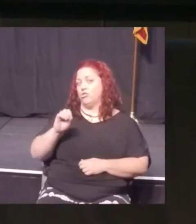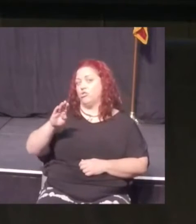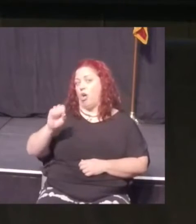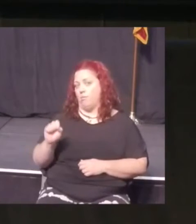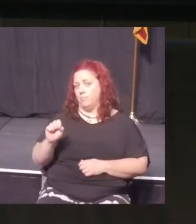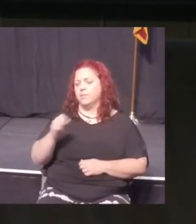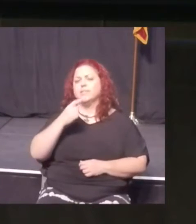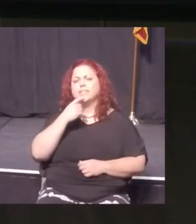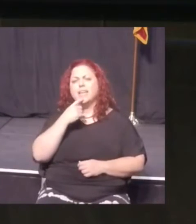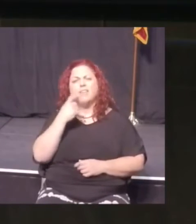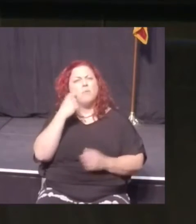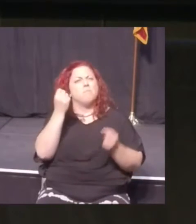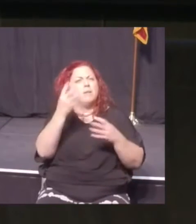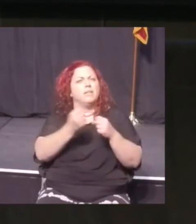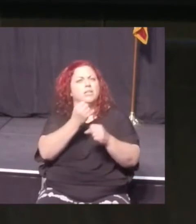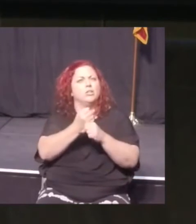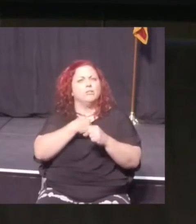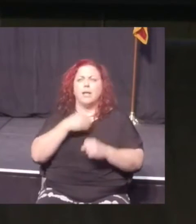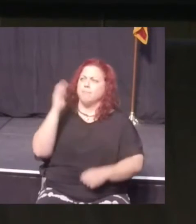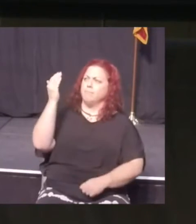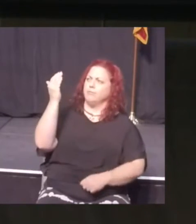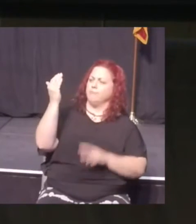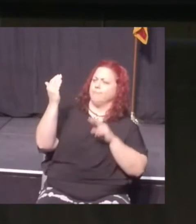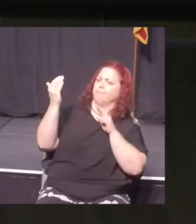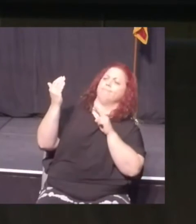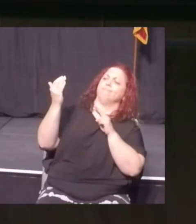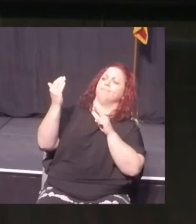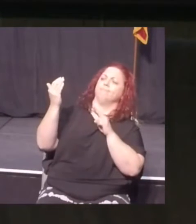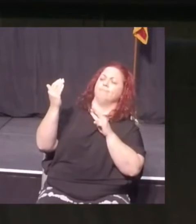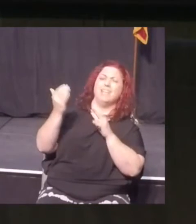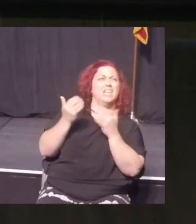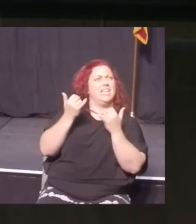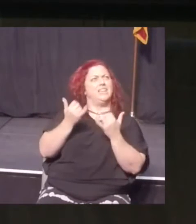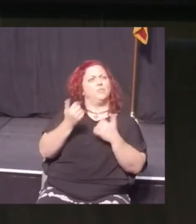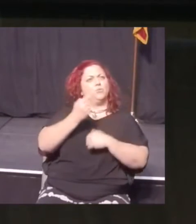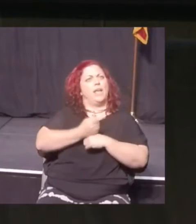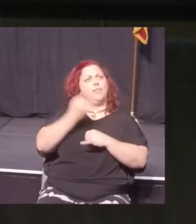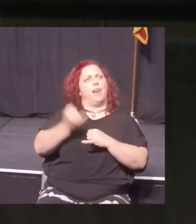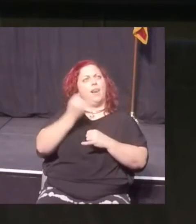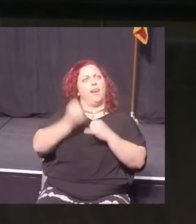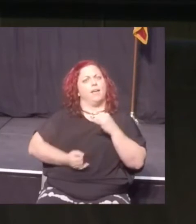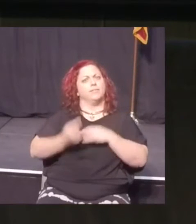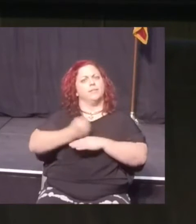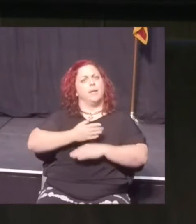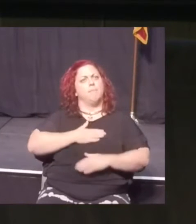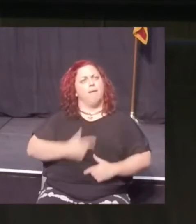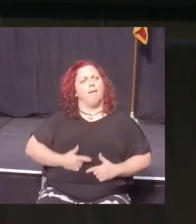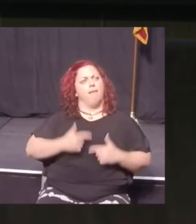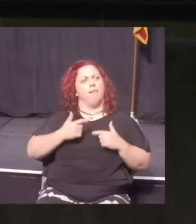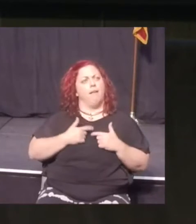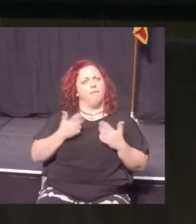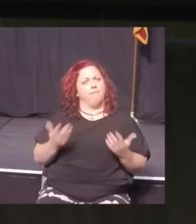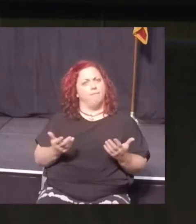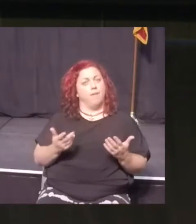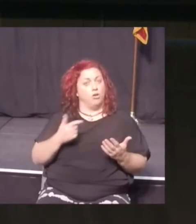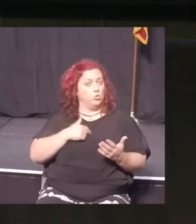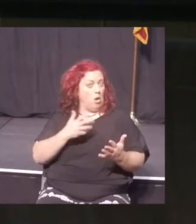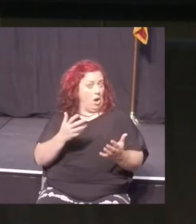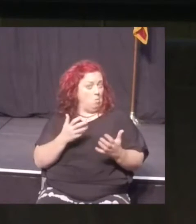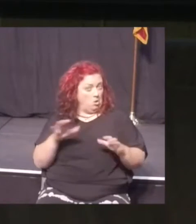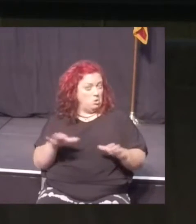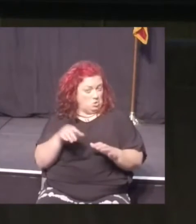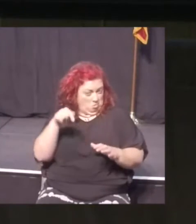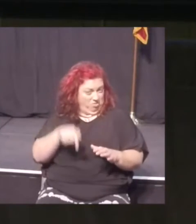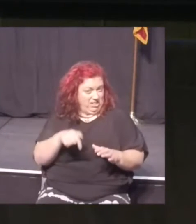years I've looked in the mirror and asked myself, if today were the last day of my life, would I want to do